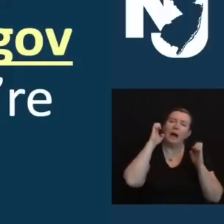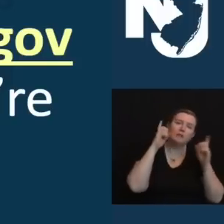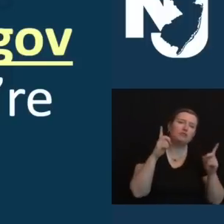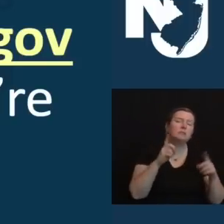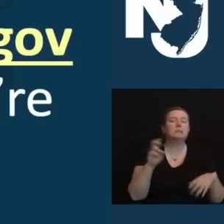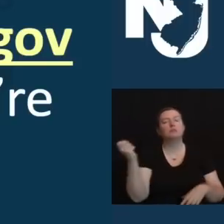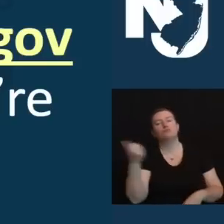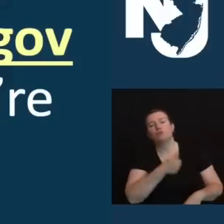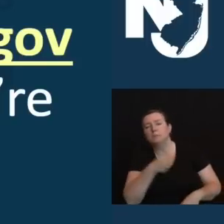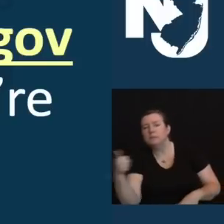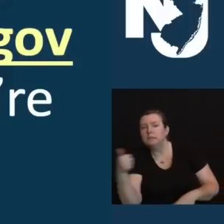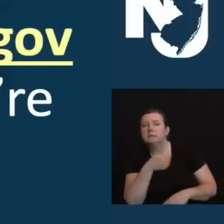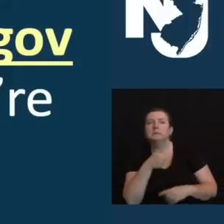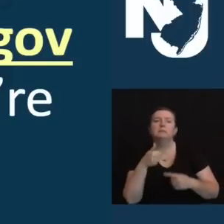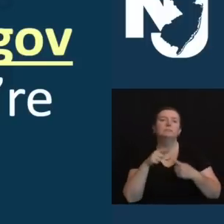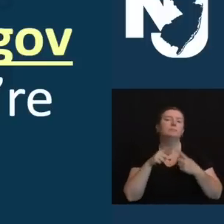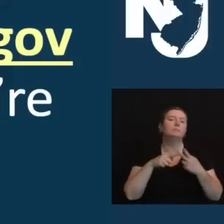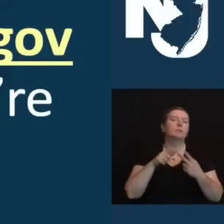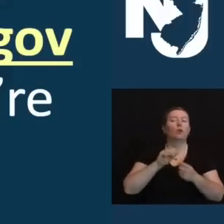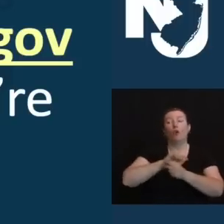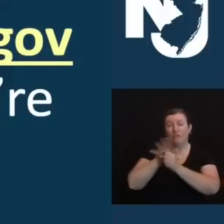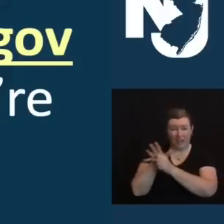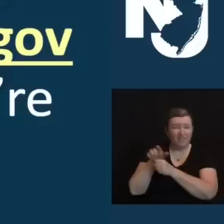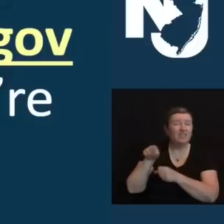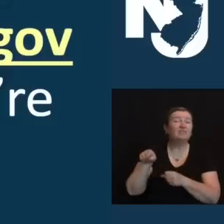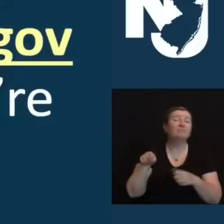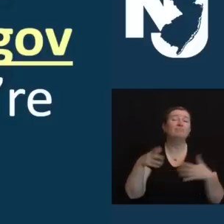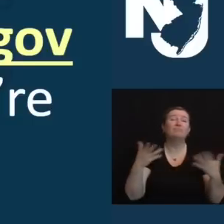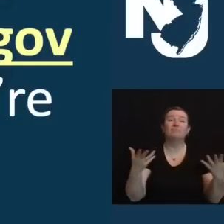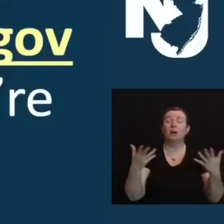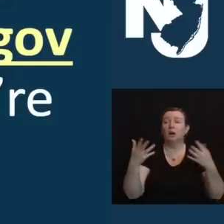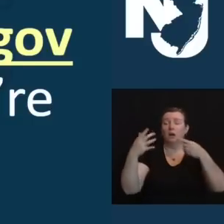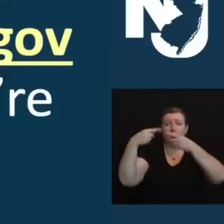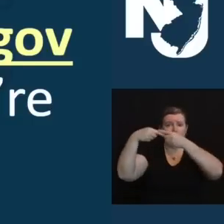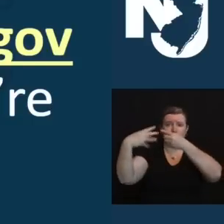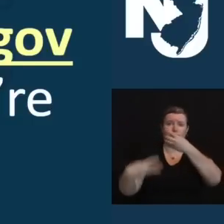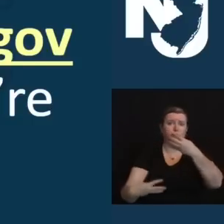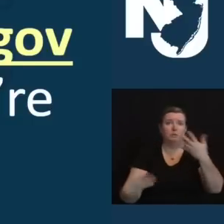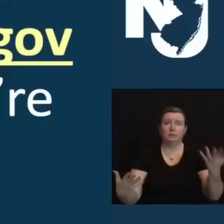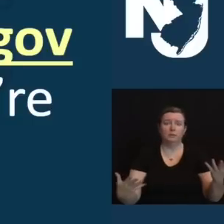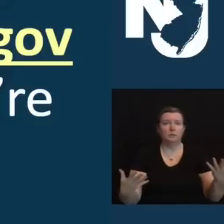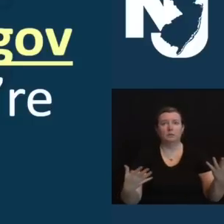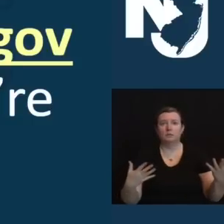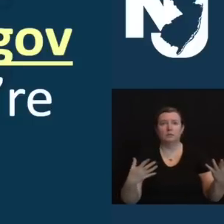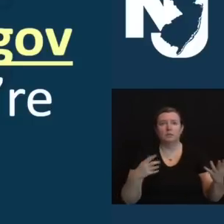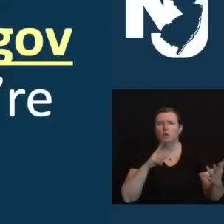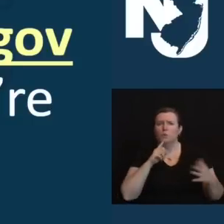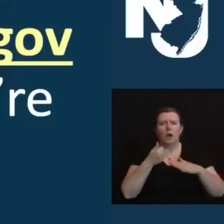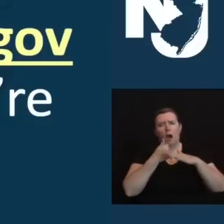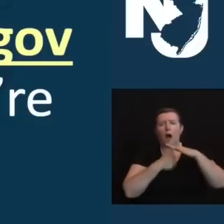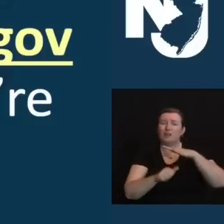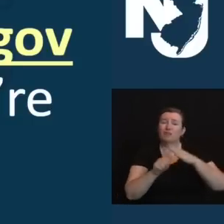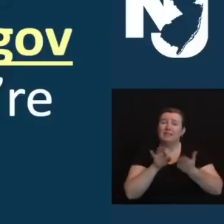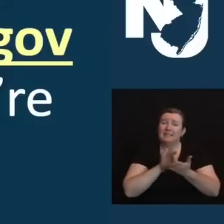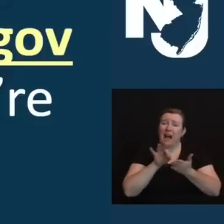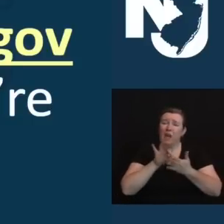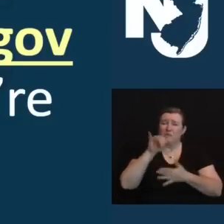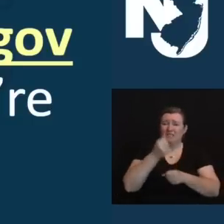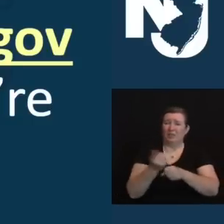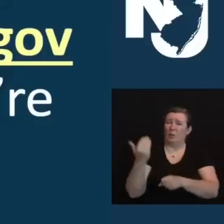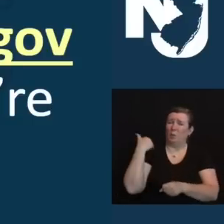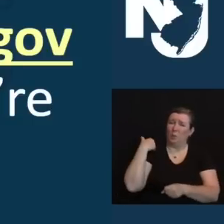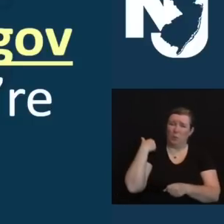and COVID-19 relief. And we were completely dramatically undercounted 10 years ago. We cannot let that happen